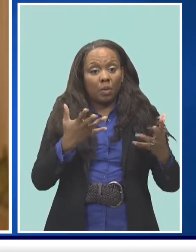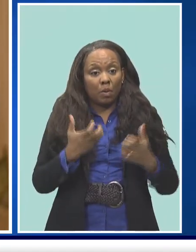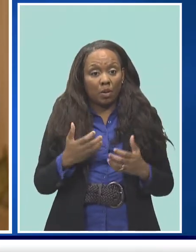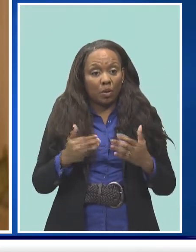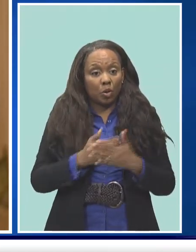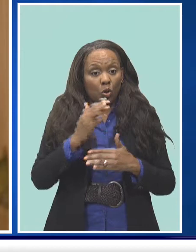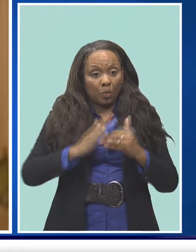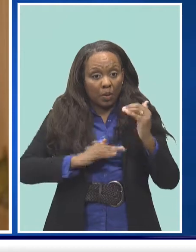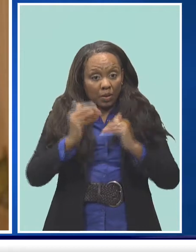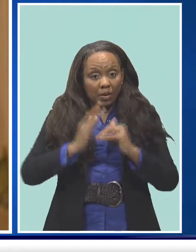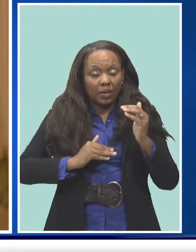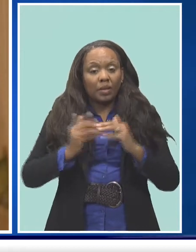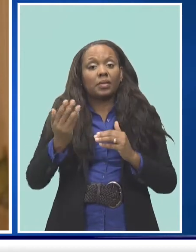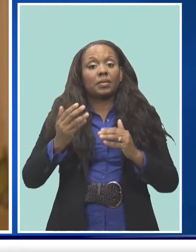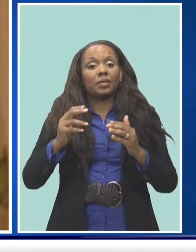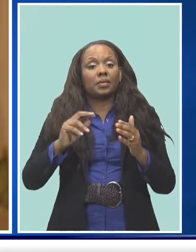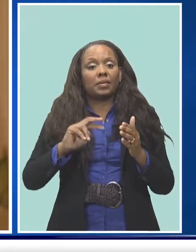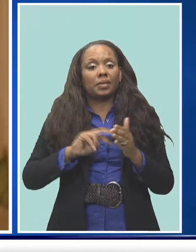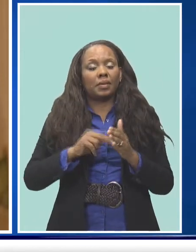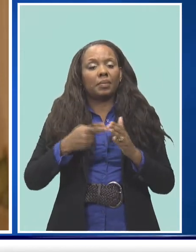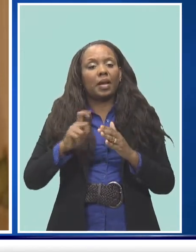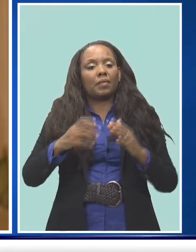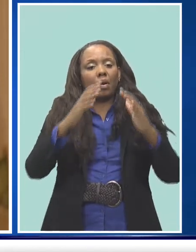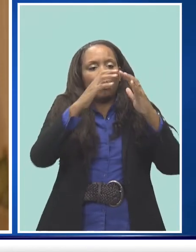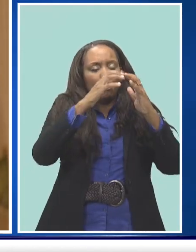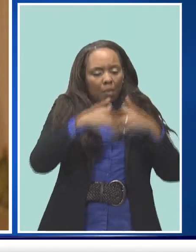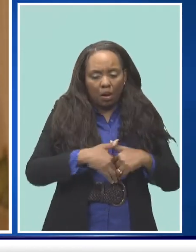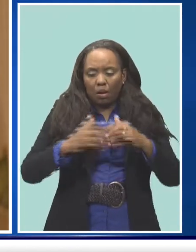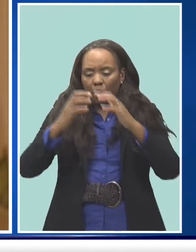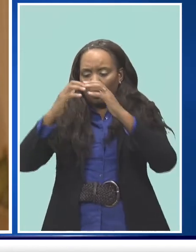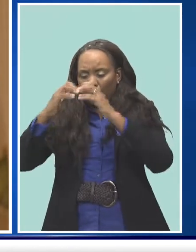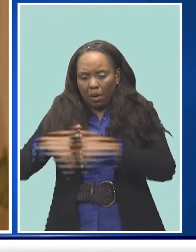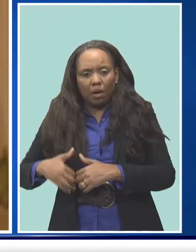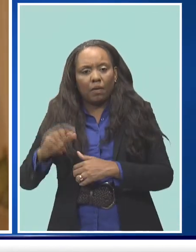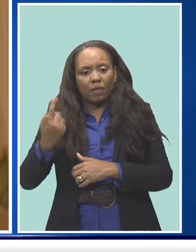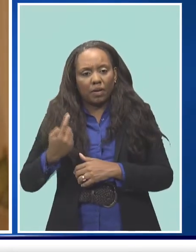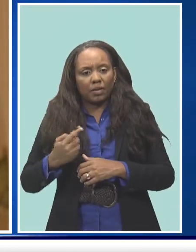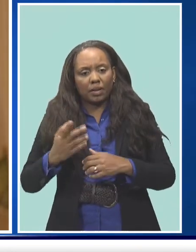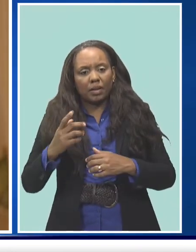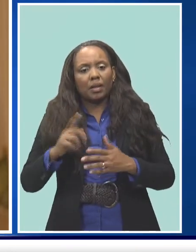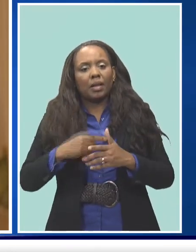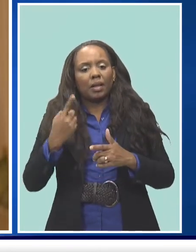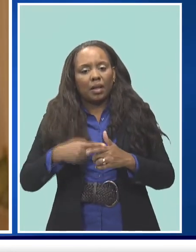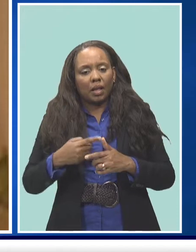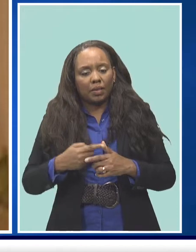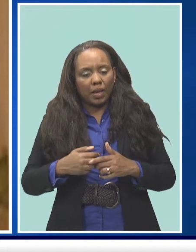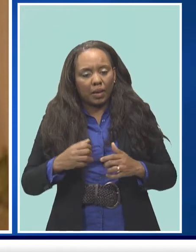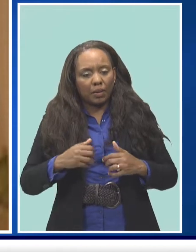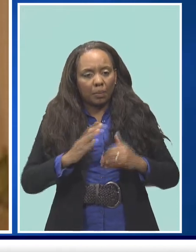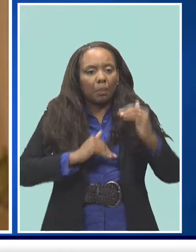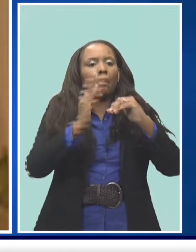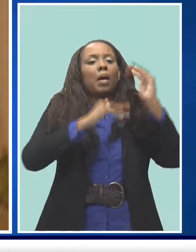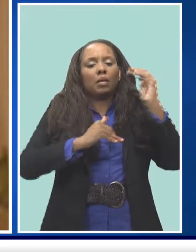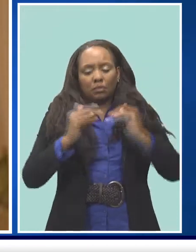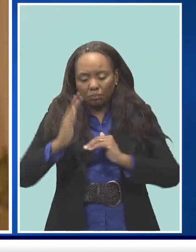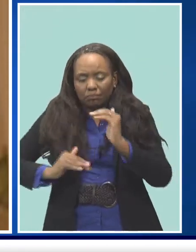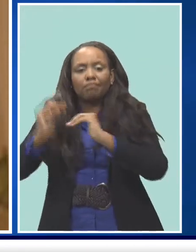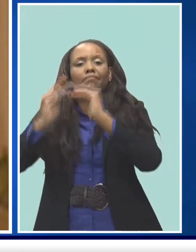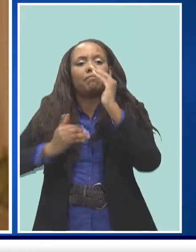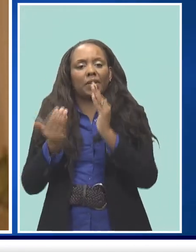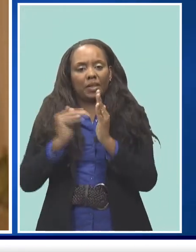us literally doing what has to be done to take down and to build back. The one thing you can be assured of is that